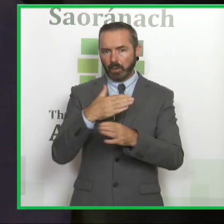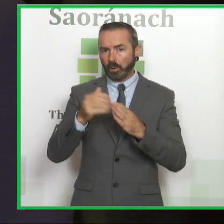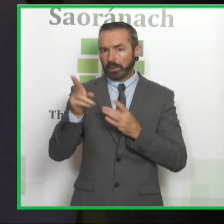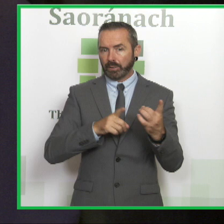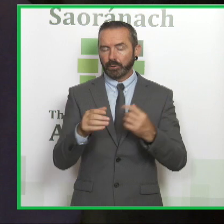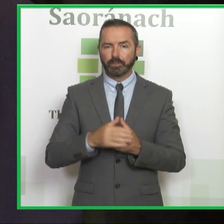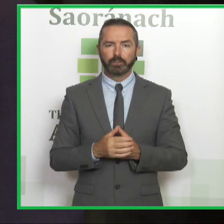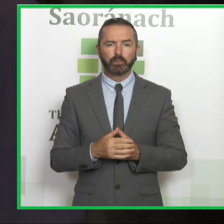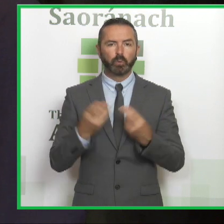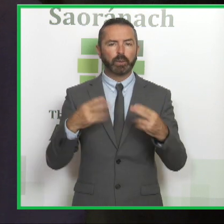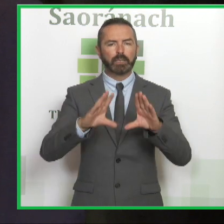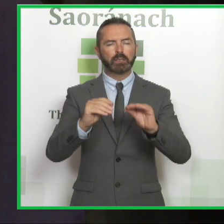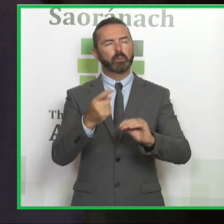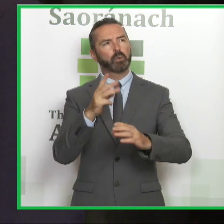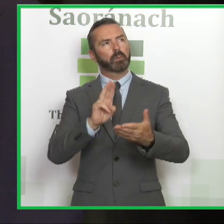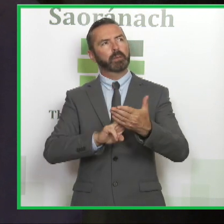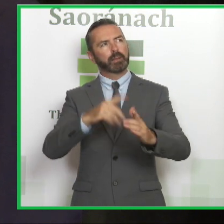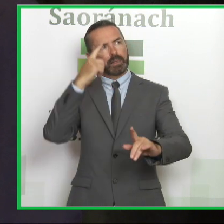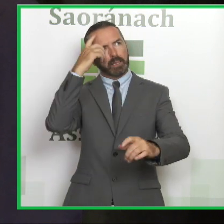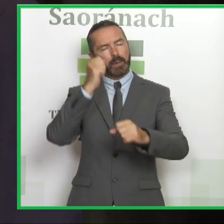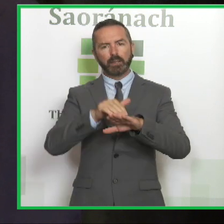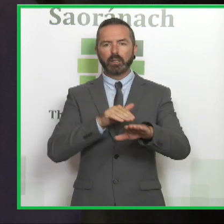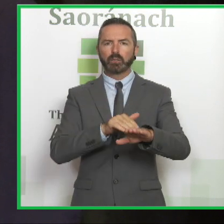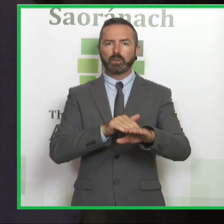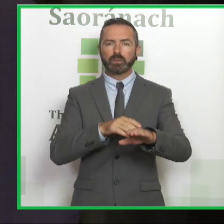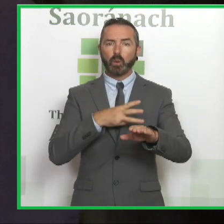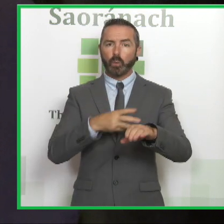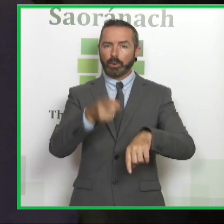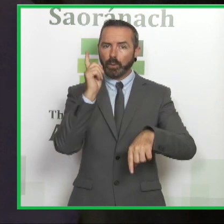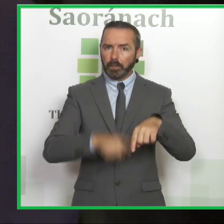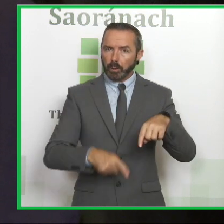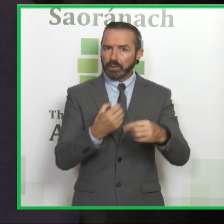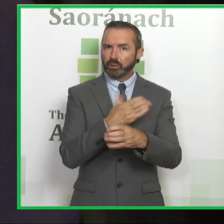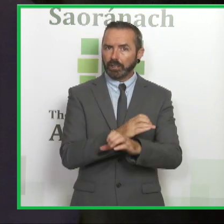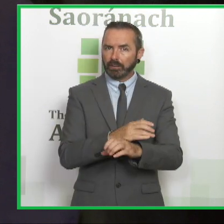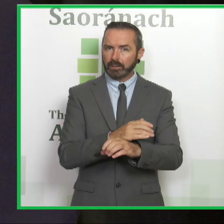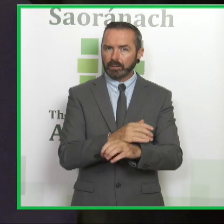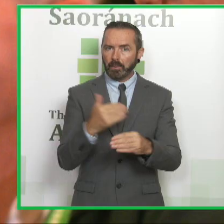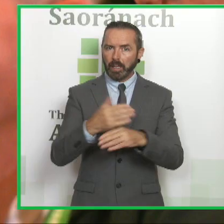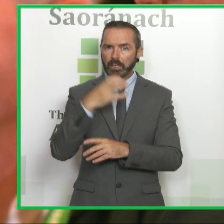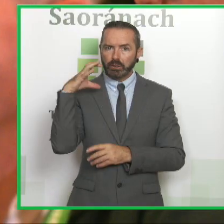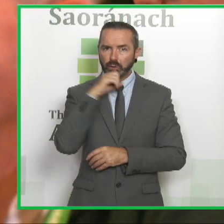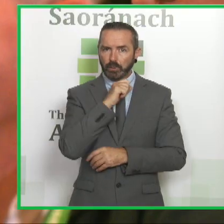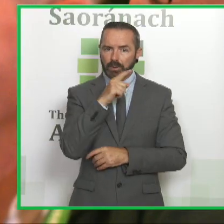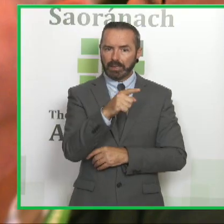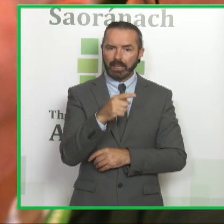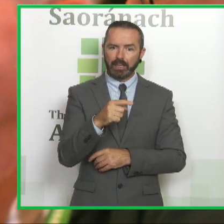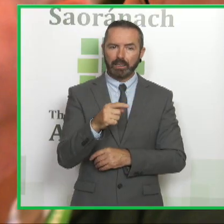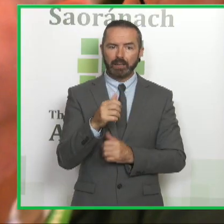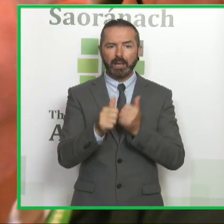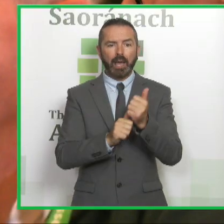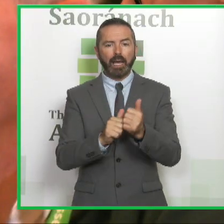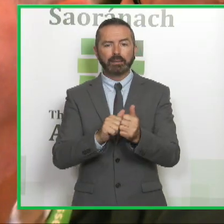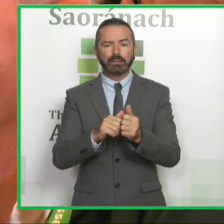stop for a second. The consequence of all this is that punishing these children on the assumption that they have a free rein to act pro-socially or